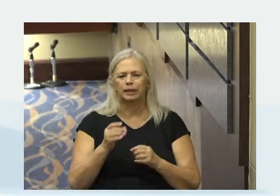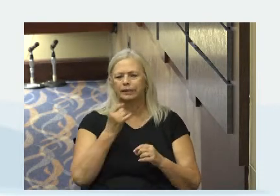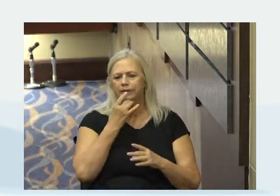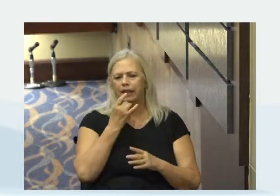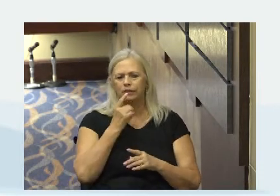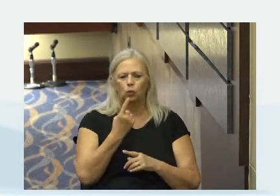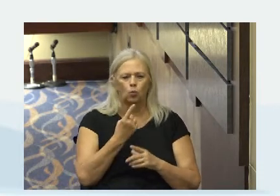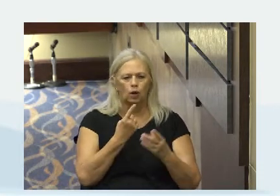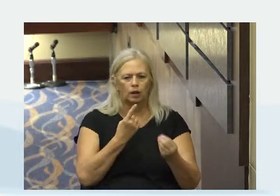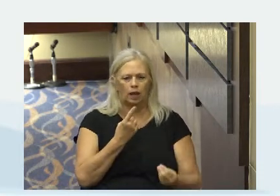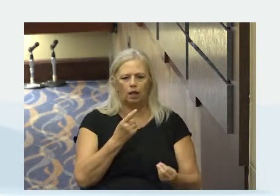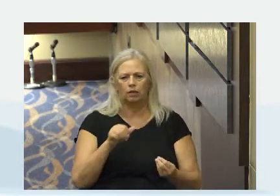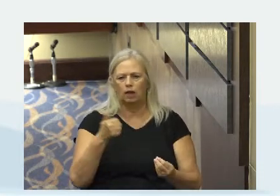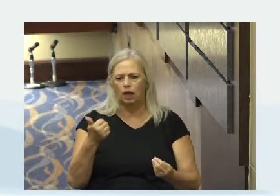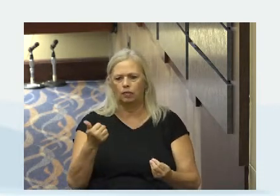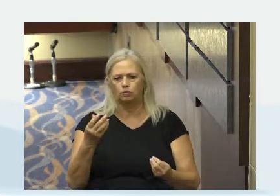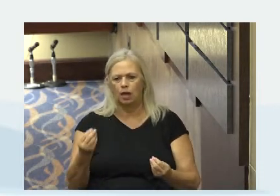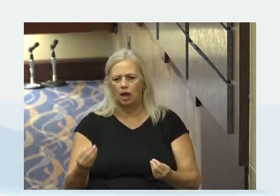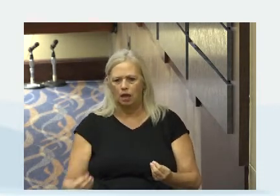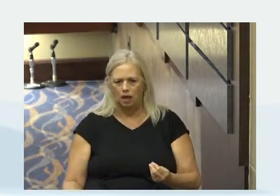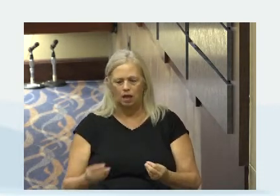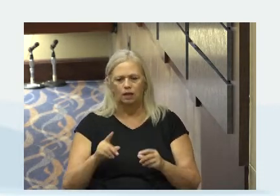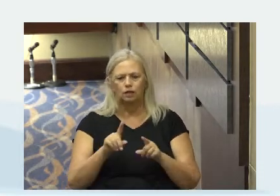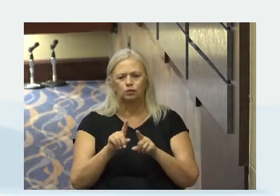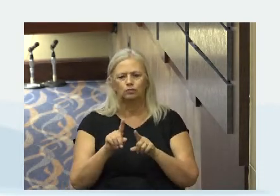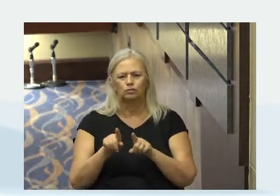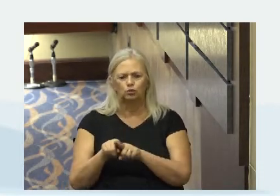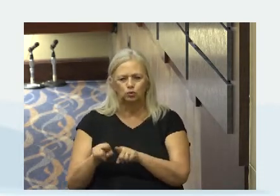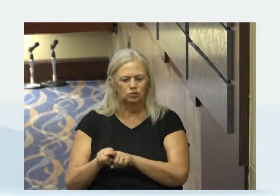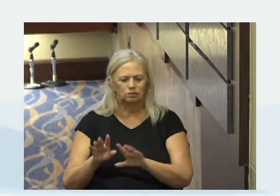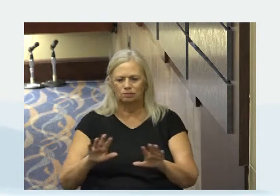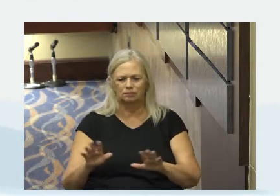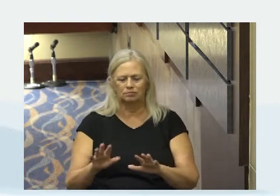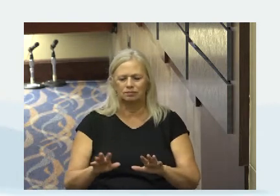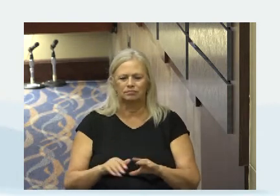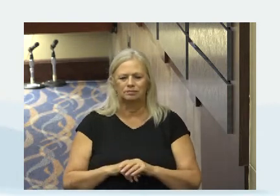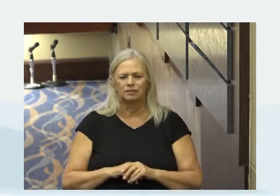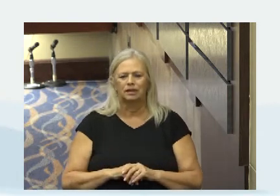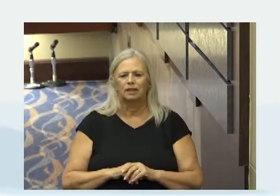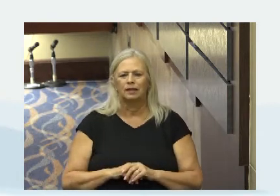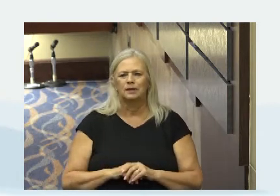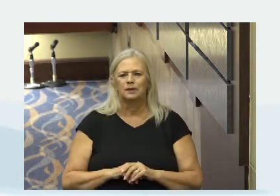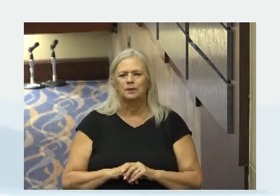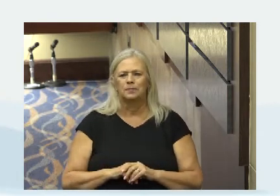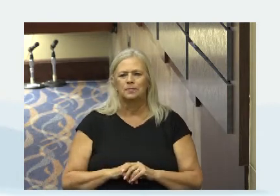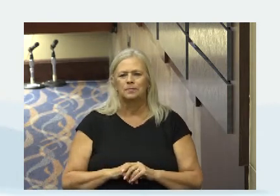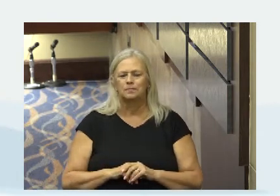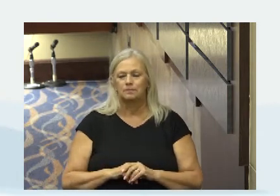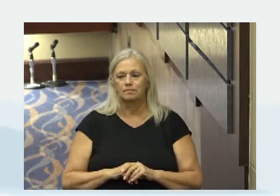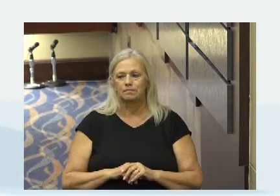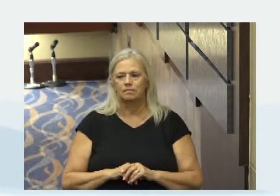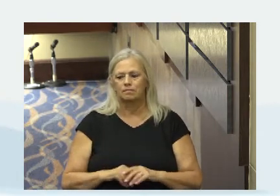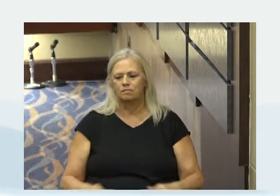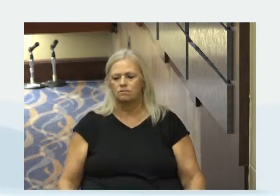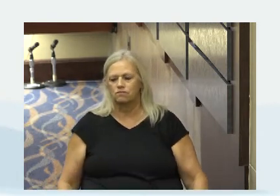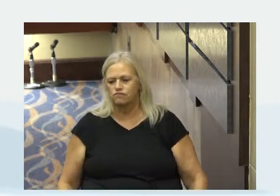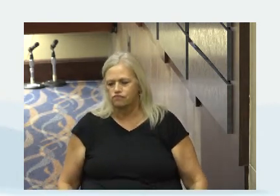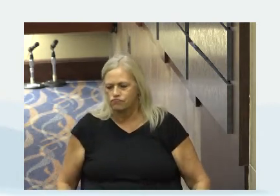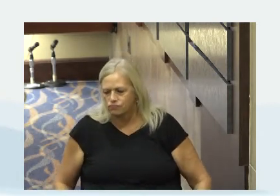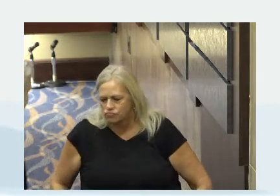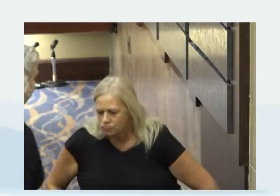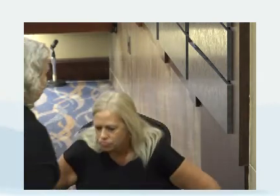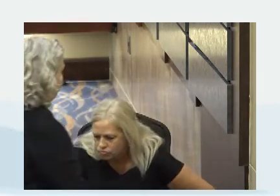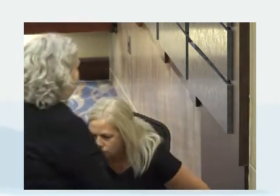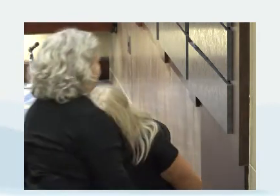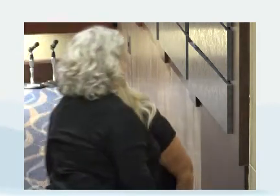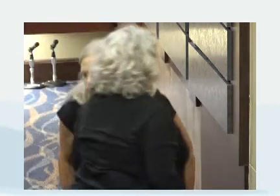a much better system. You know, technology has changed an awful lot in the last 7 years. That's awesome. Yeah. So here's a